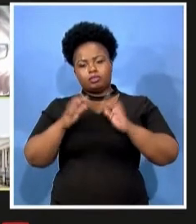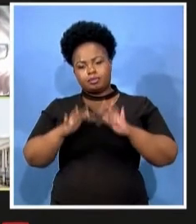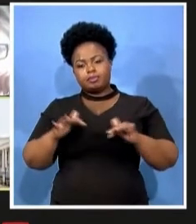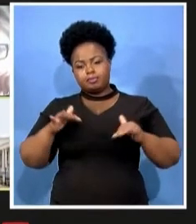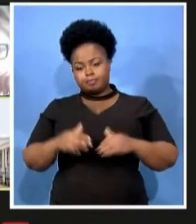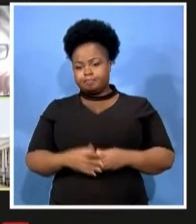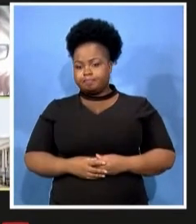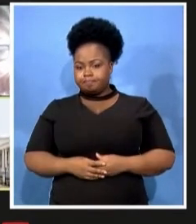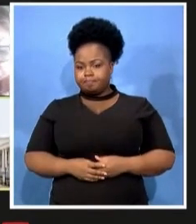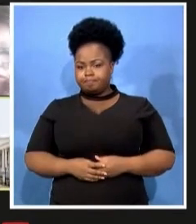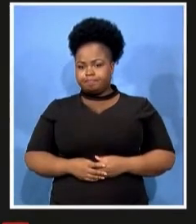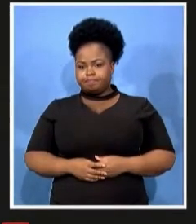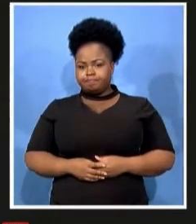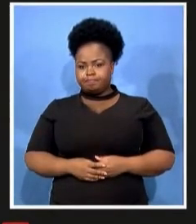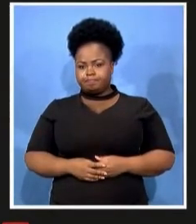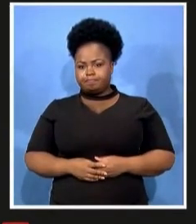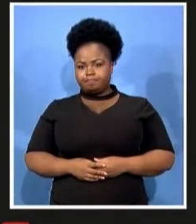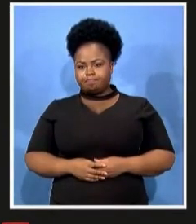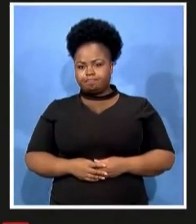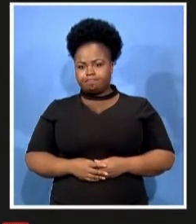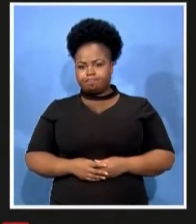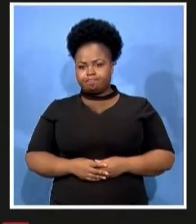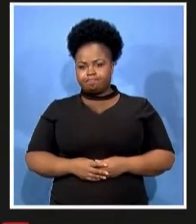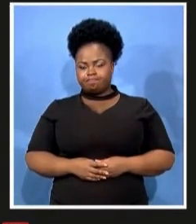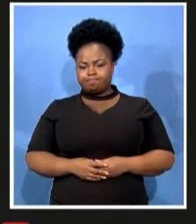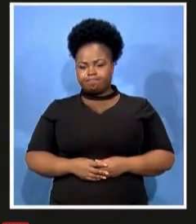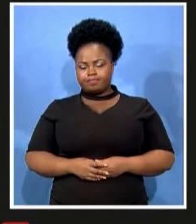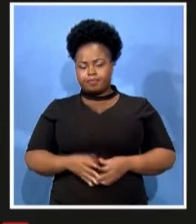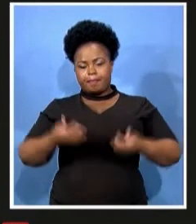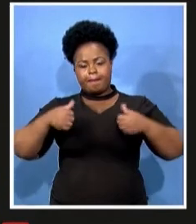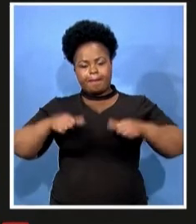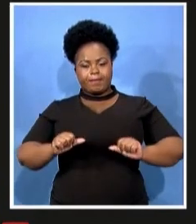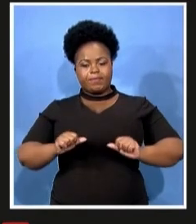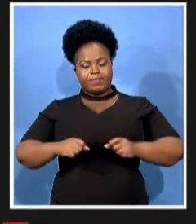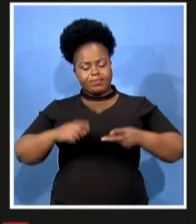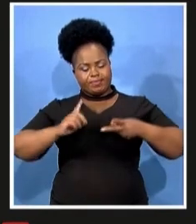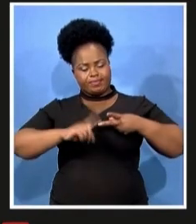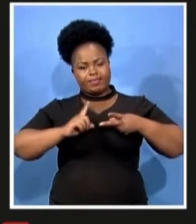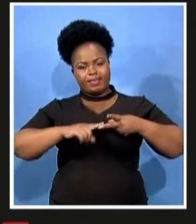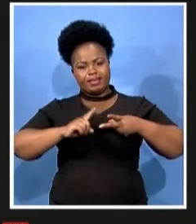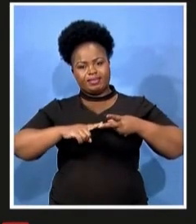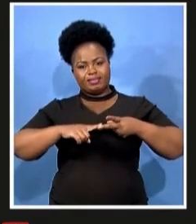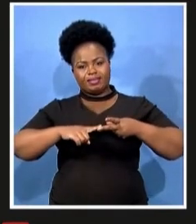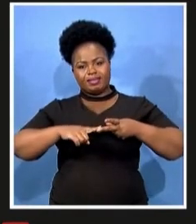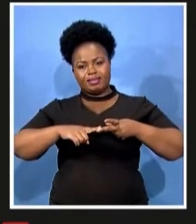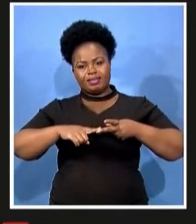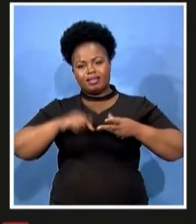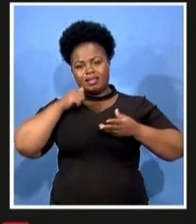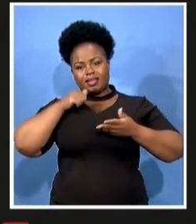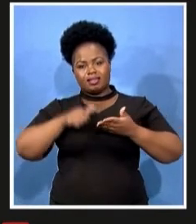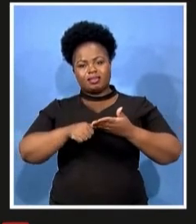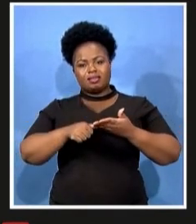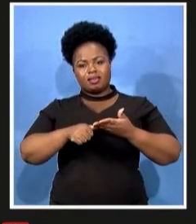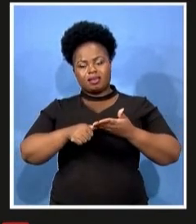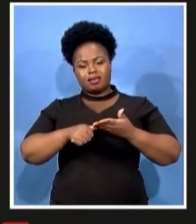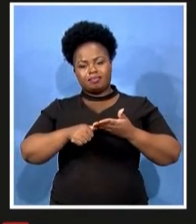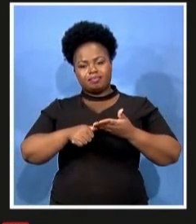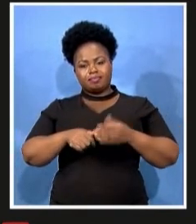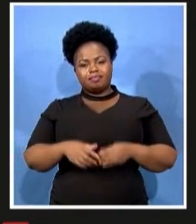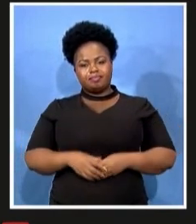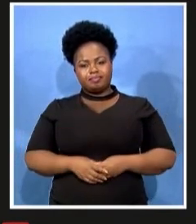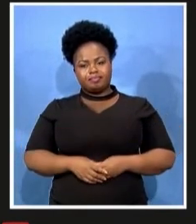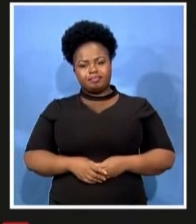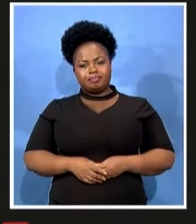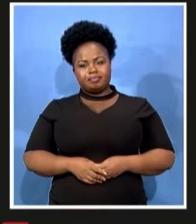Then let us then move to the second correspondence. The second letter comes from the Deputy President of the